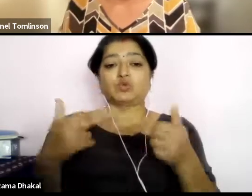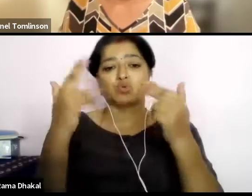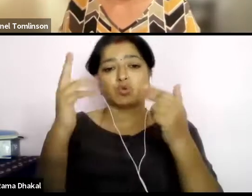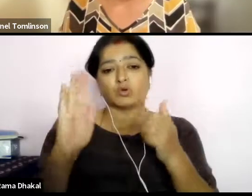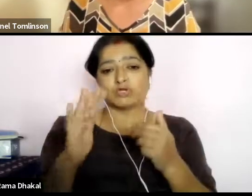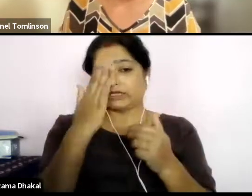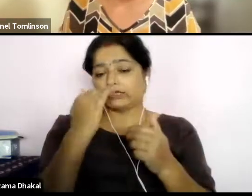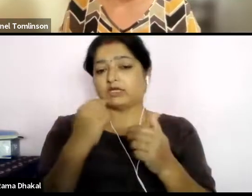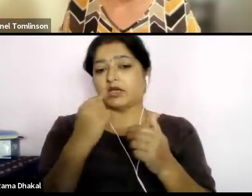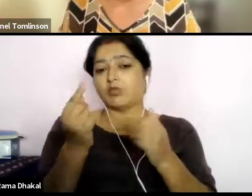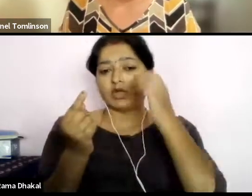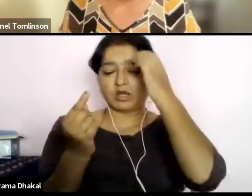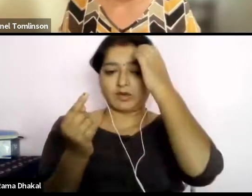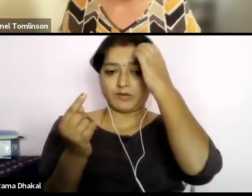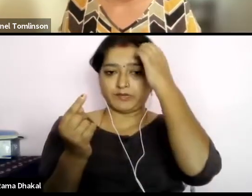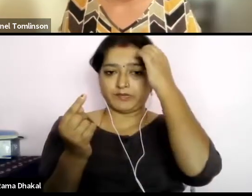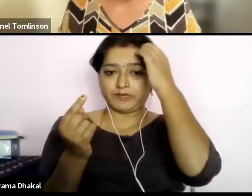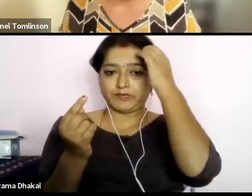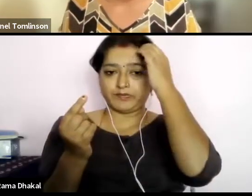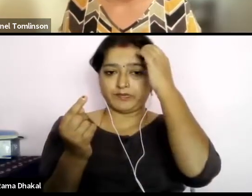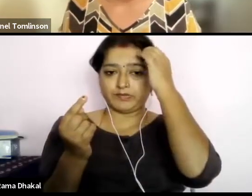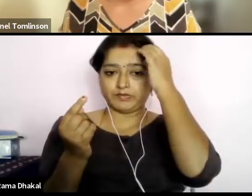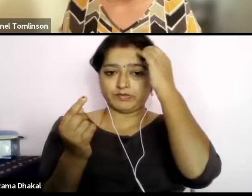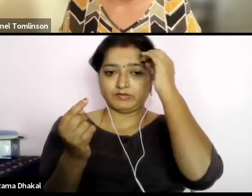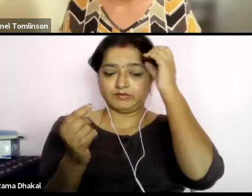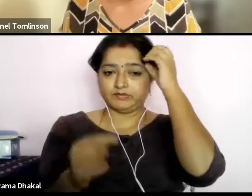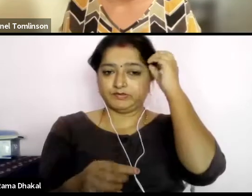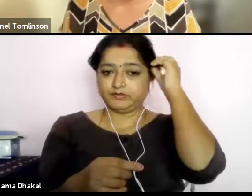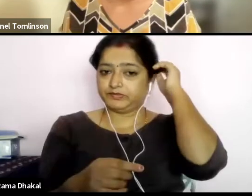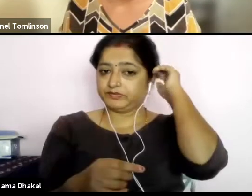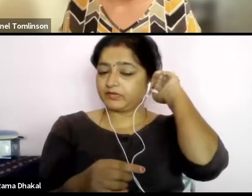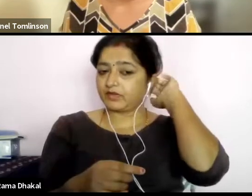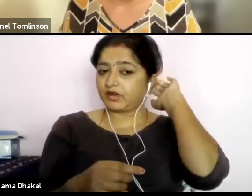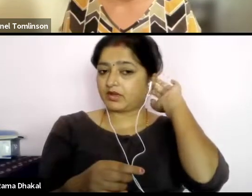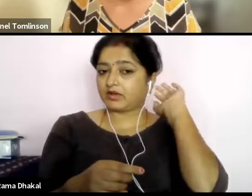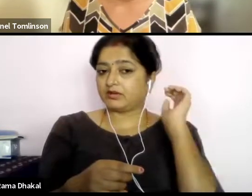they have their responsibility of being a wife